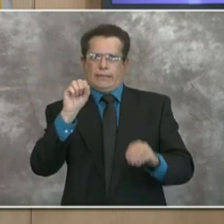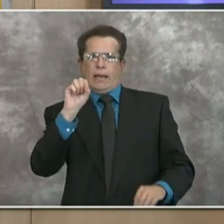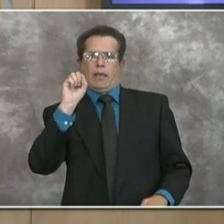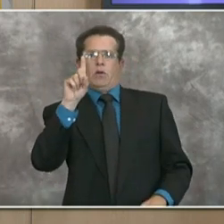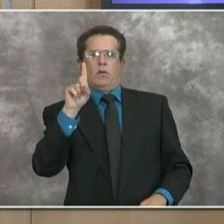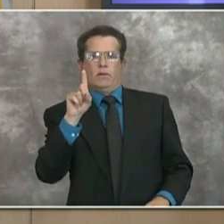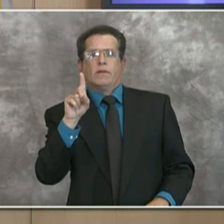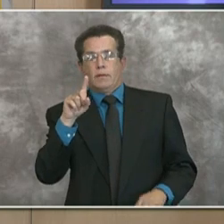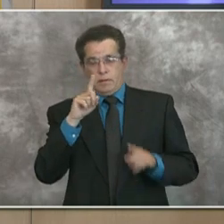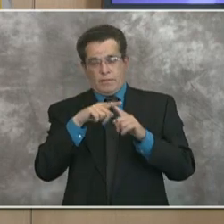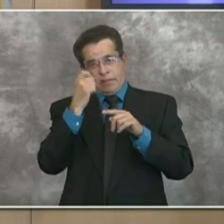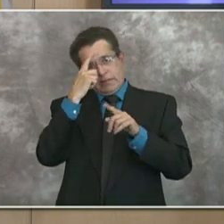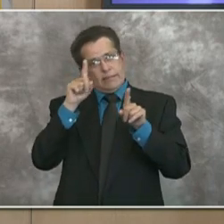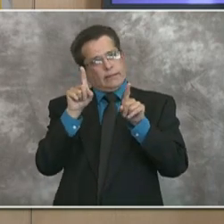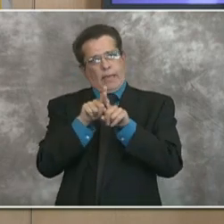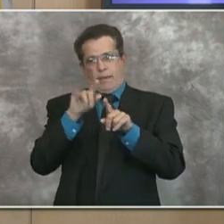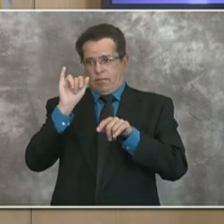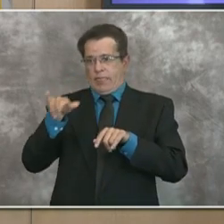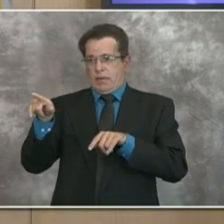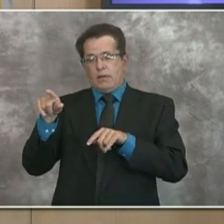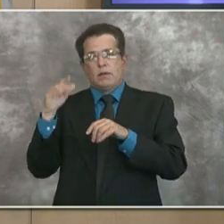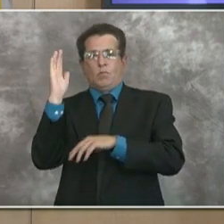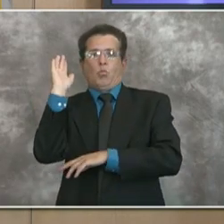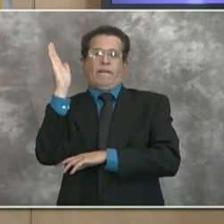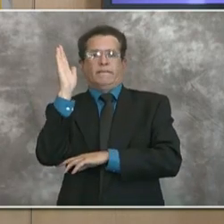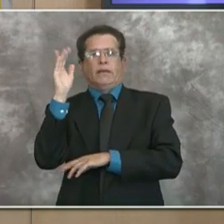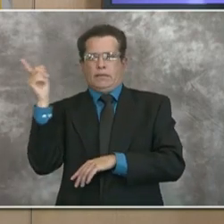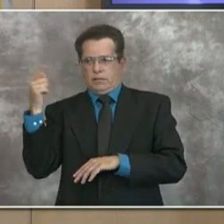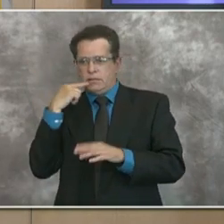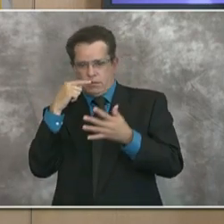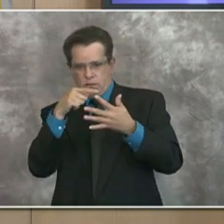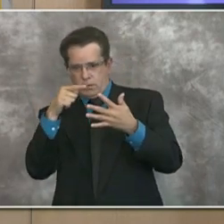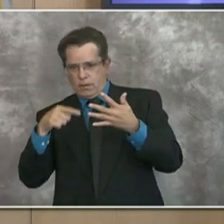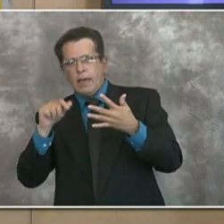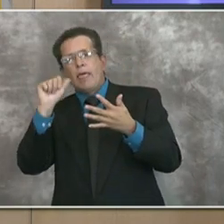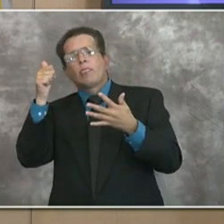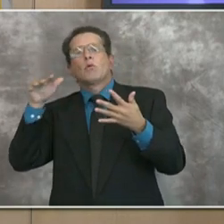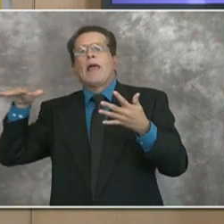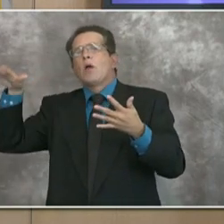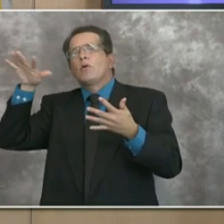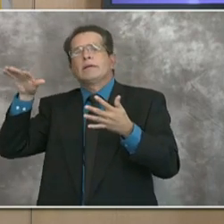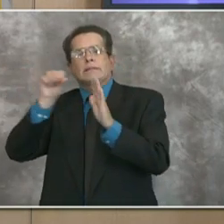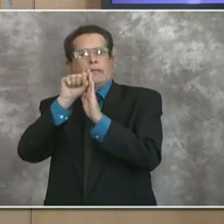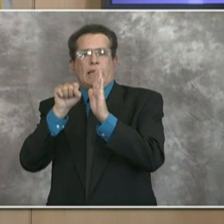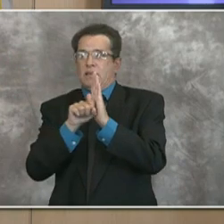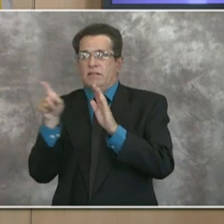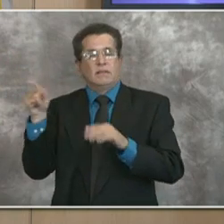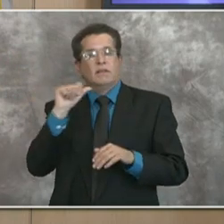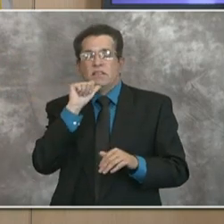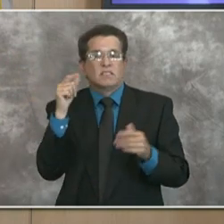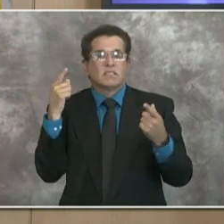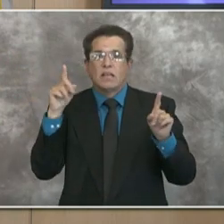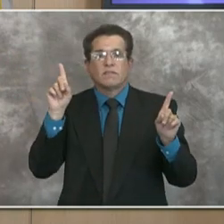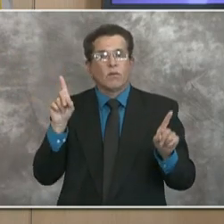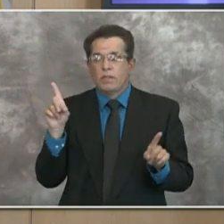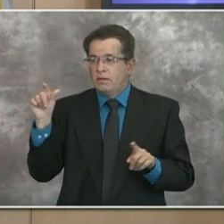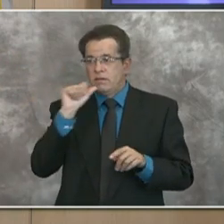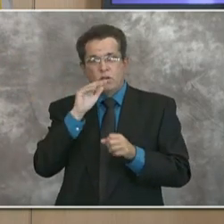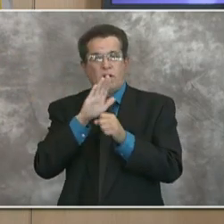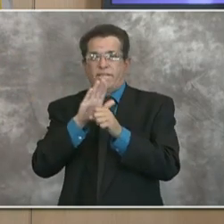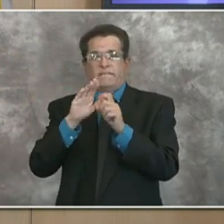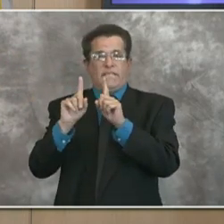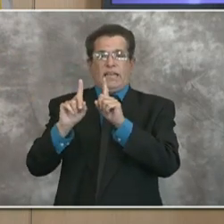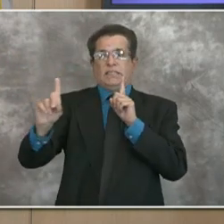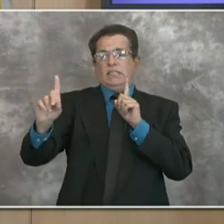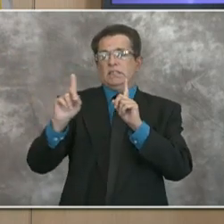But in that same press conference, he simultaneously pointed out other areas of the state where they have not been as successful in physical distancing,